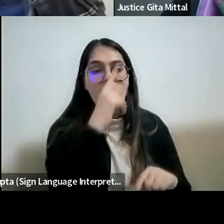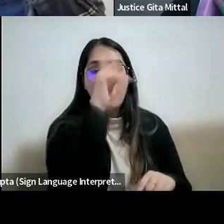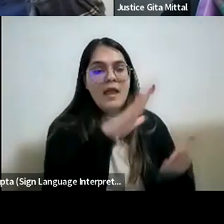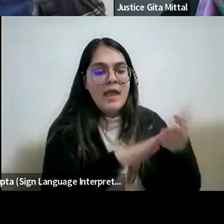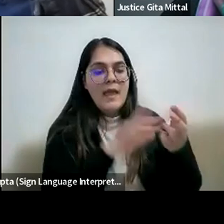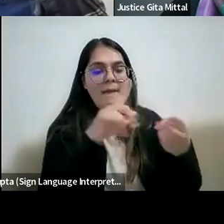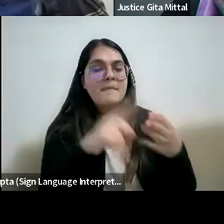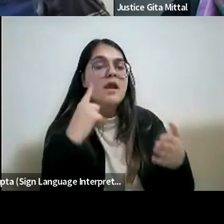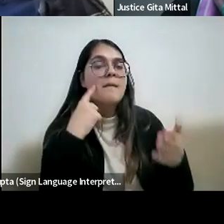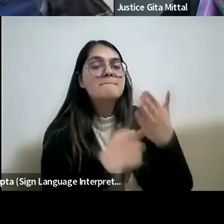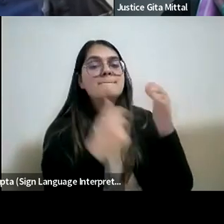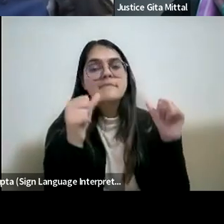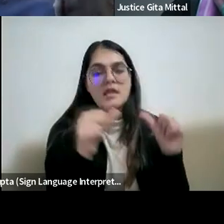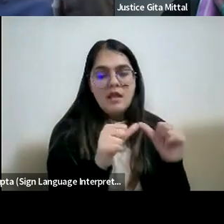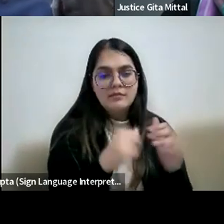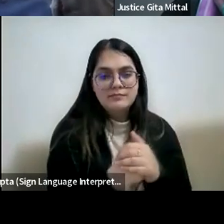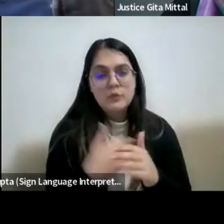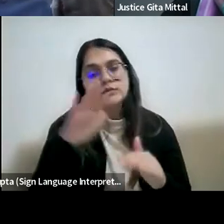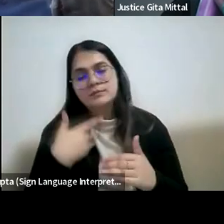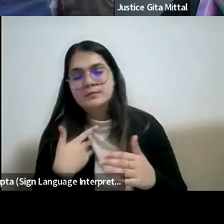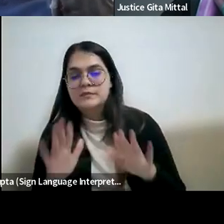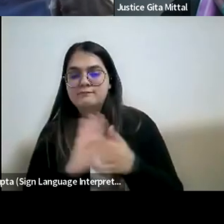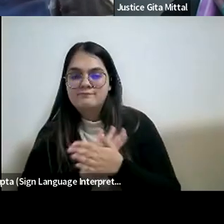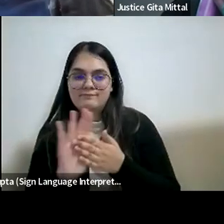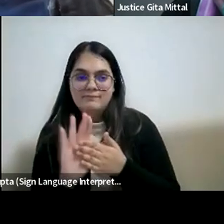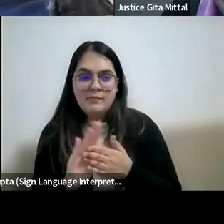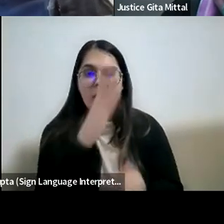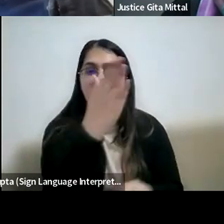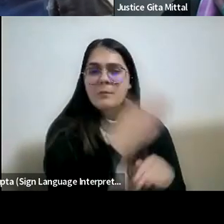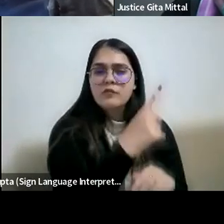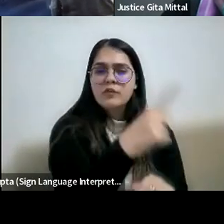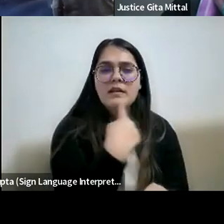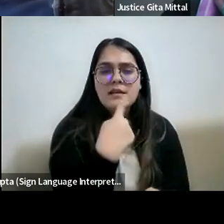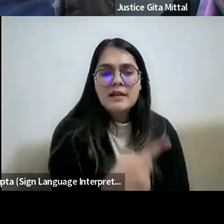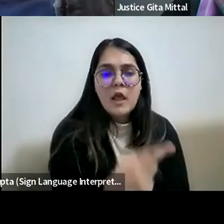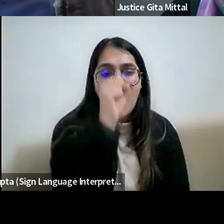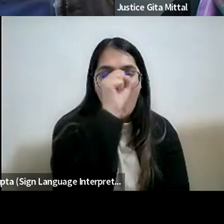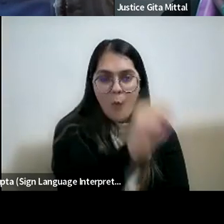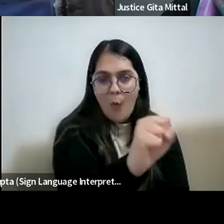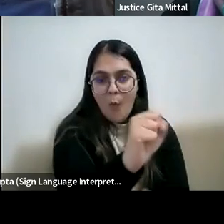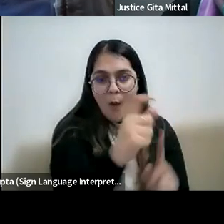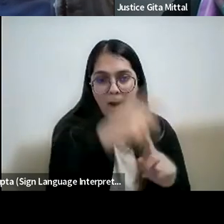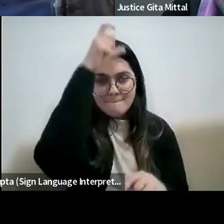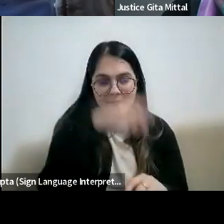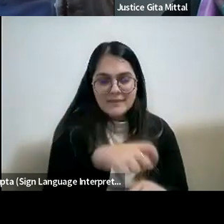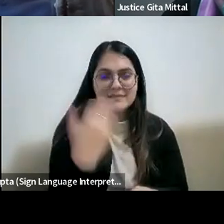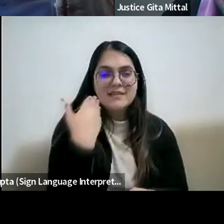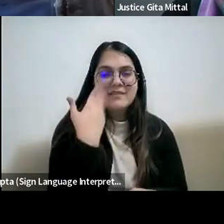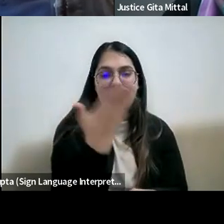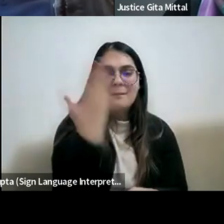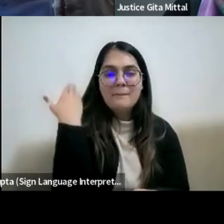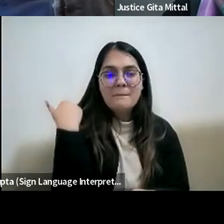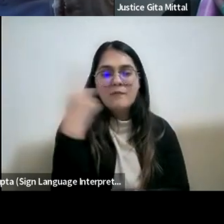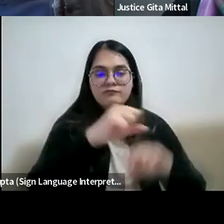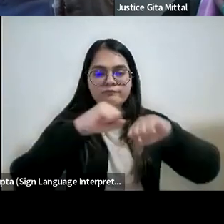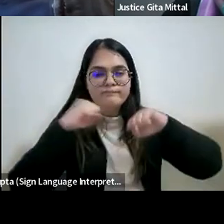and then we will end this session. Ma'am, you mentioned that you had made in your personal capacity efforts